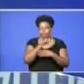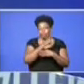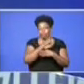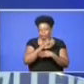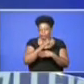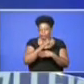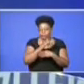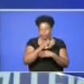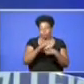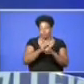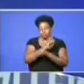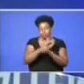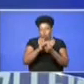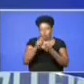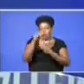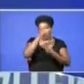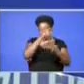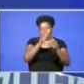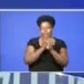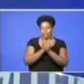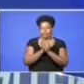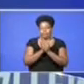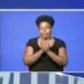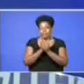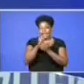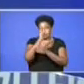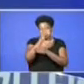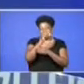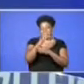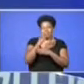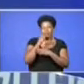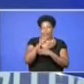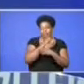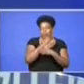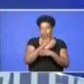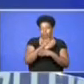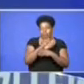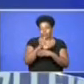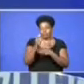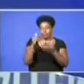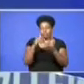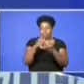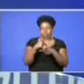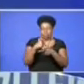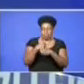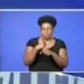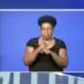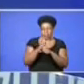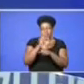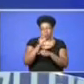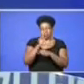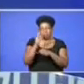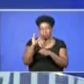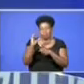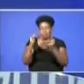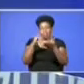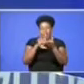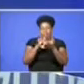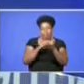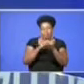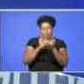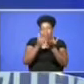Now, at that time, he pointed out that Gladstone Farms produced an estimated 65,000 chickens weekly. Grand Bahama Poultry produced an